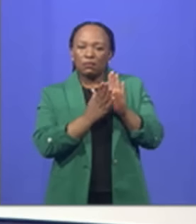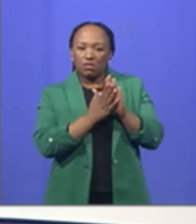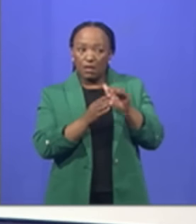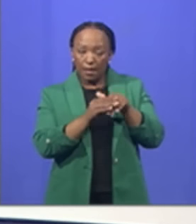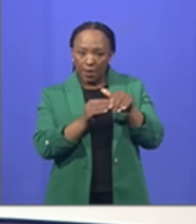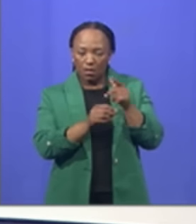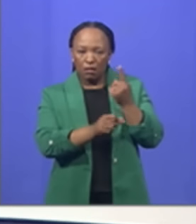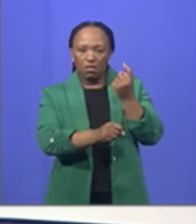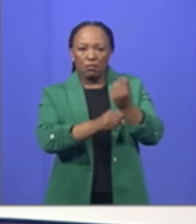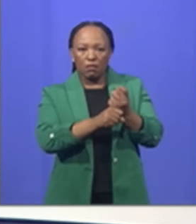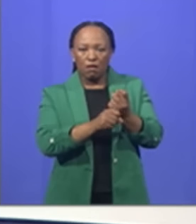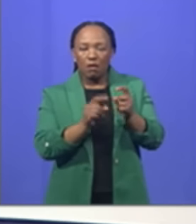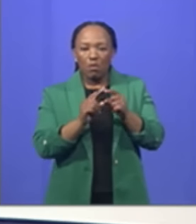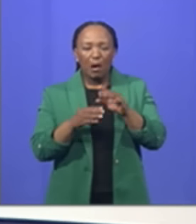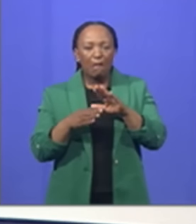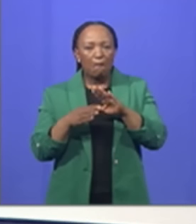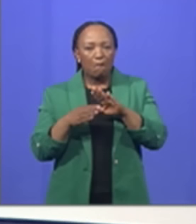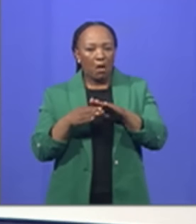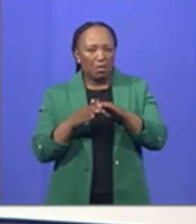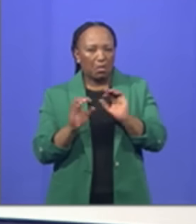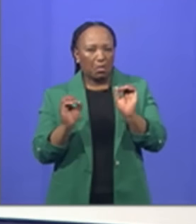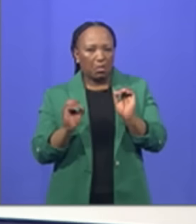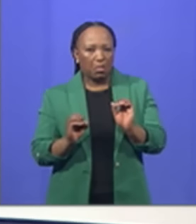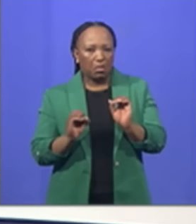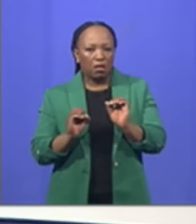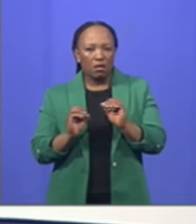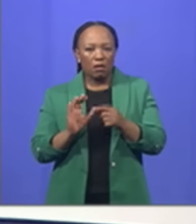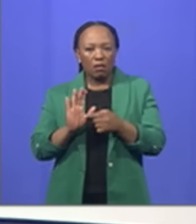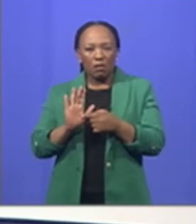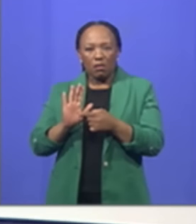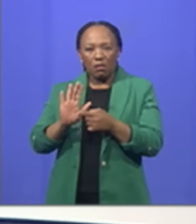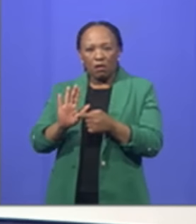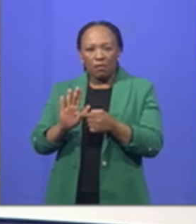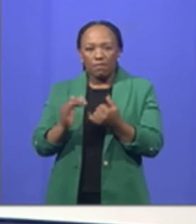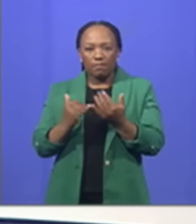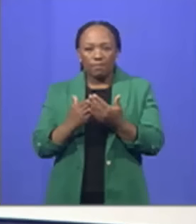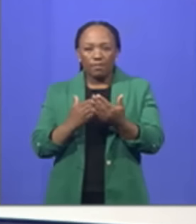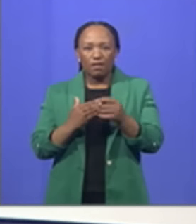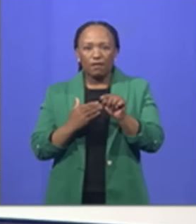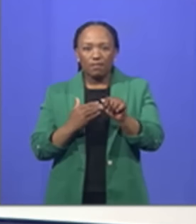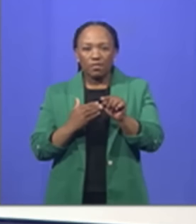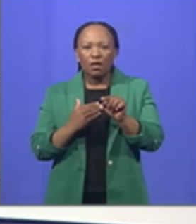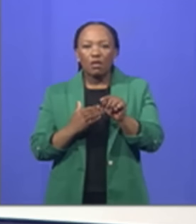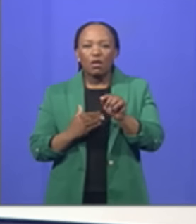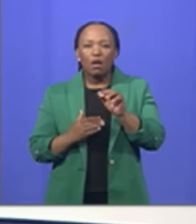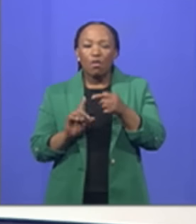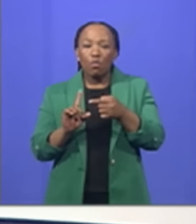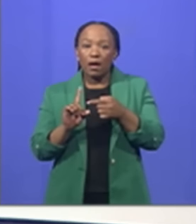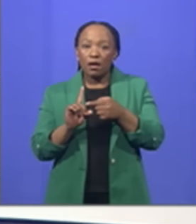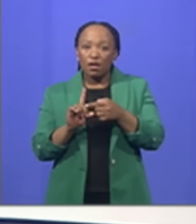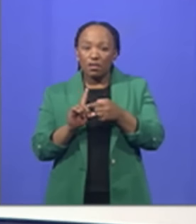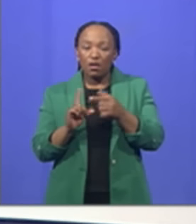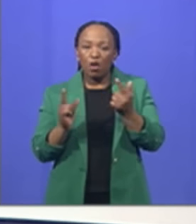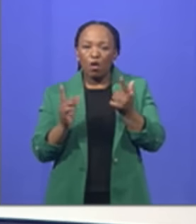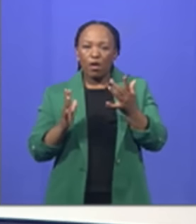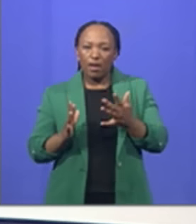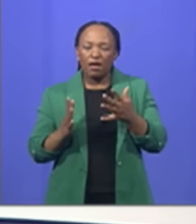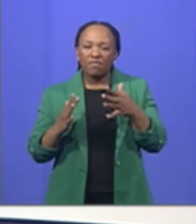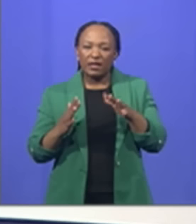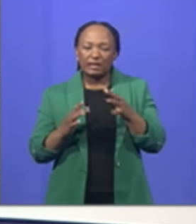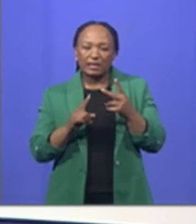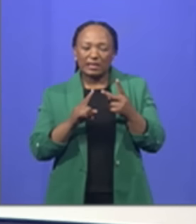lebaka la go hloka ntlha le thito ya tšhupabodulo bja Mokgotsi. Baemedi ba gagwe ba semolao ba dirile kgopelo